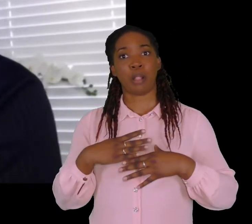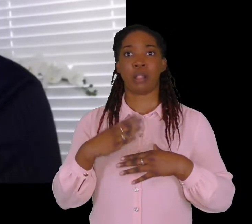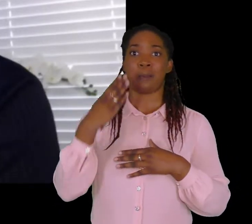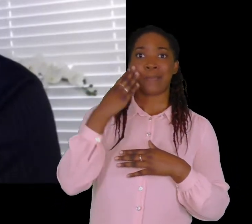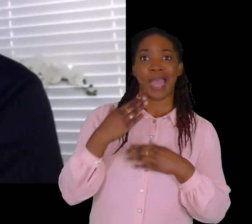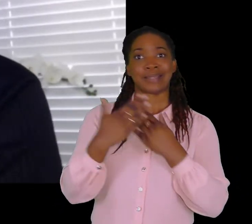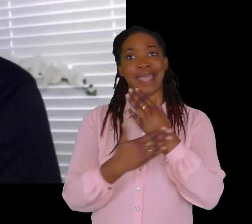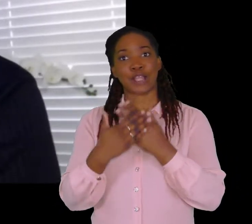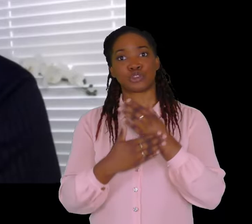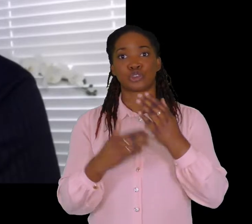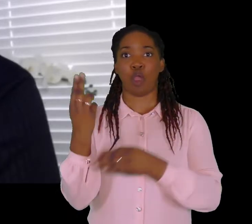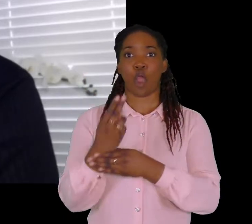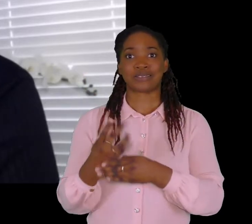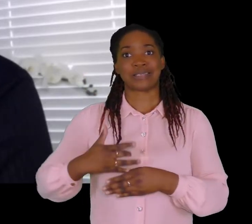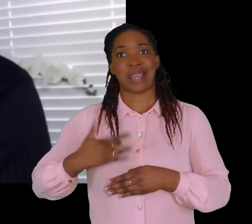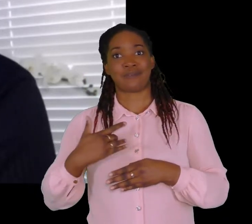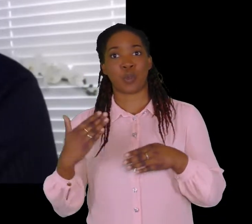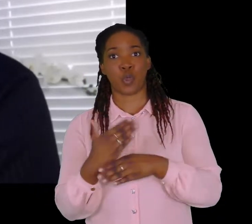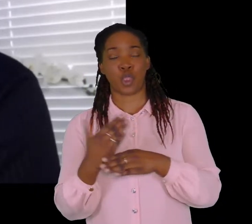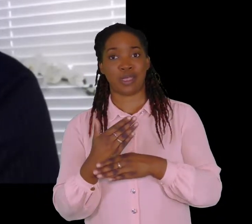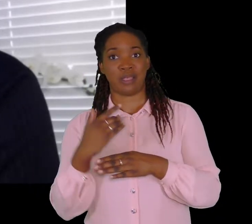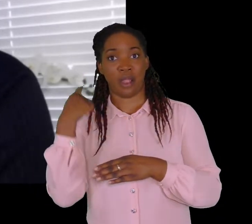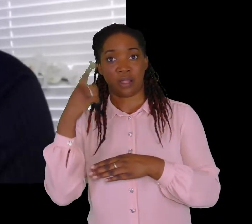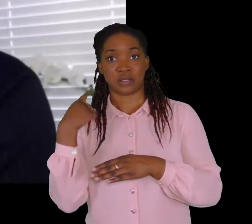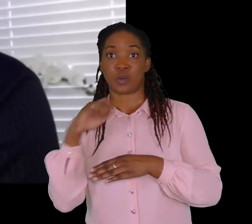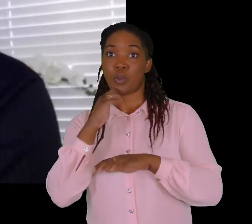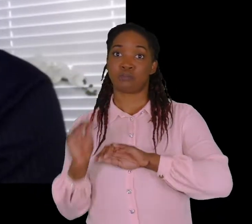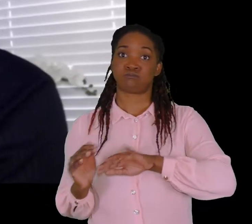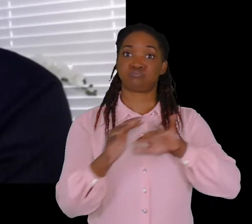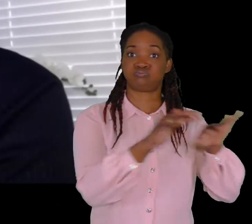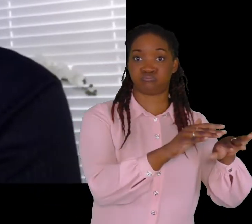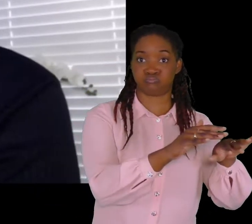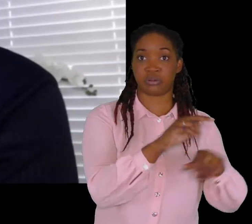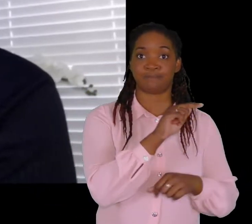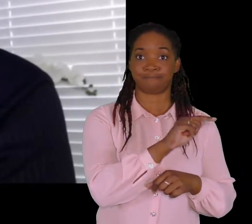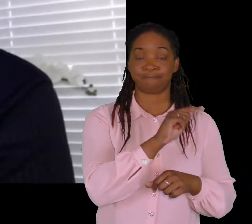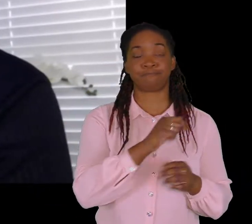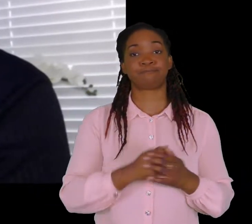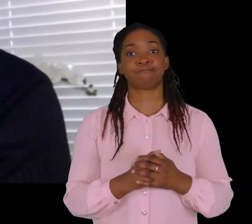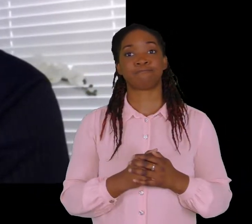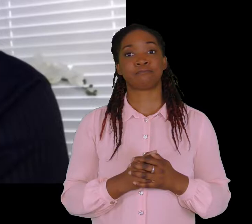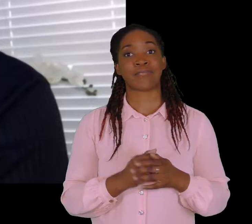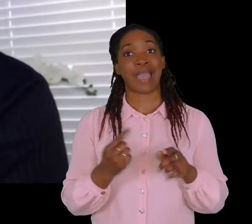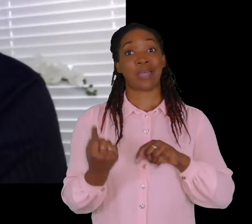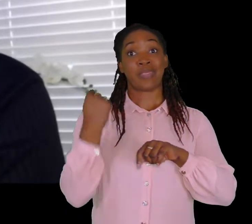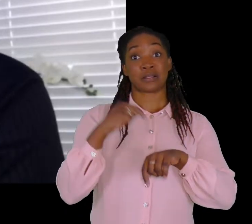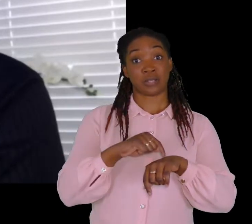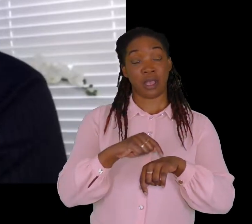Black and Asian artists living and working in London in the Third Havana Biennale. At that time, I had